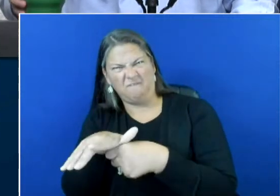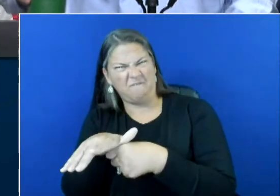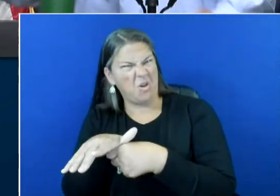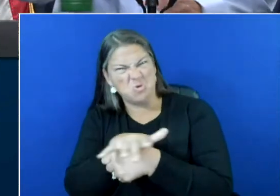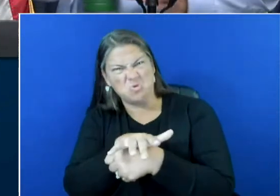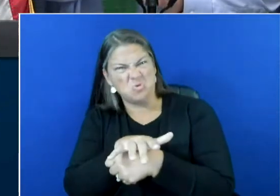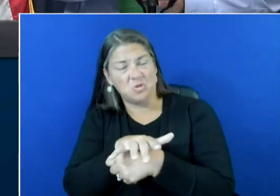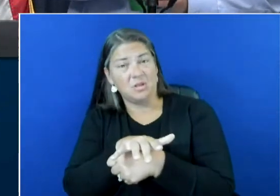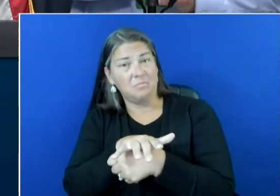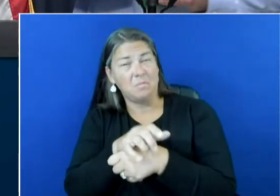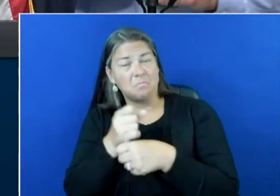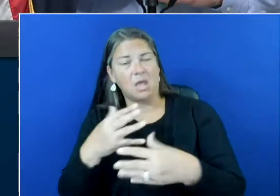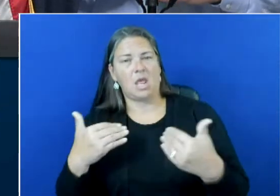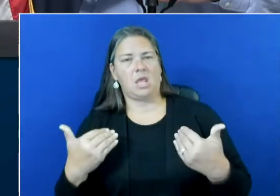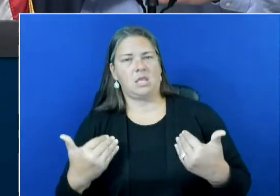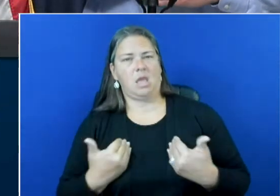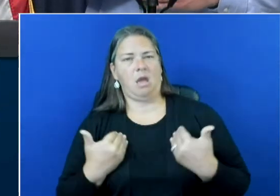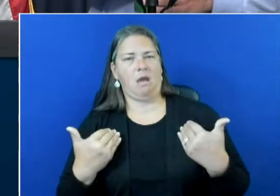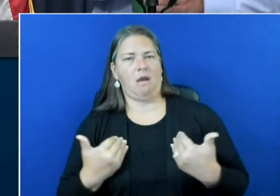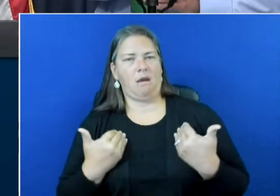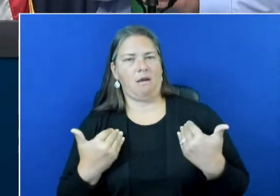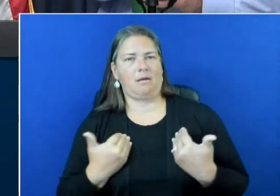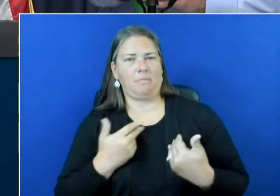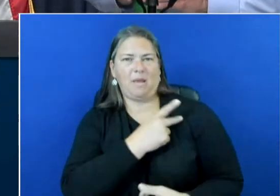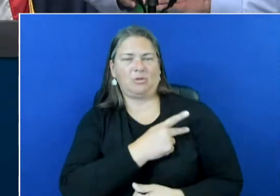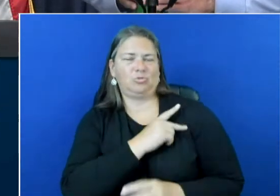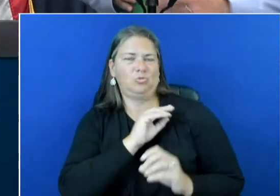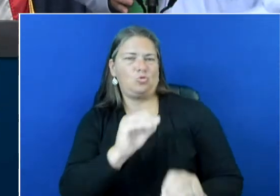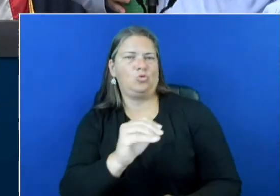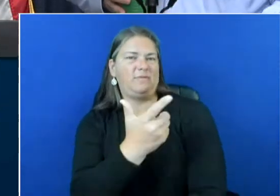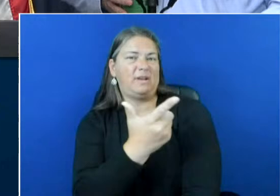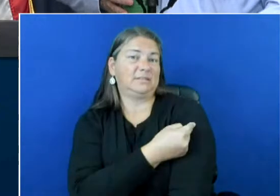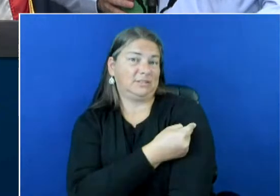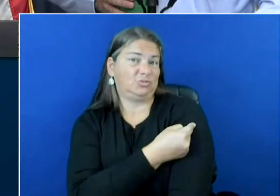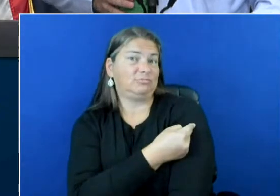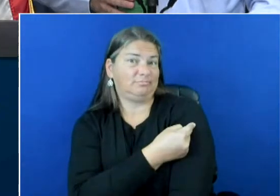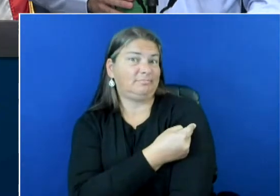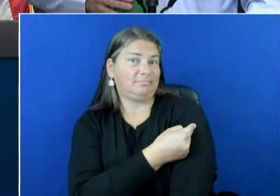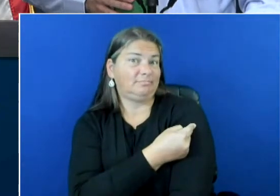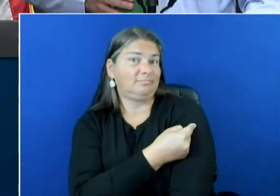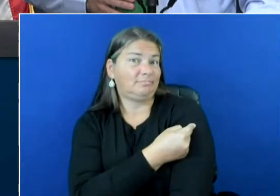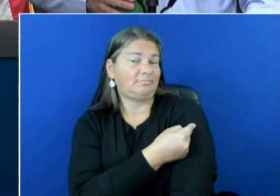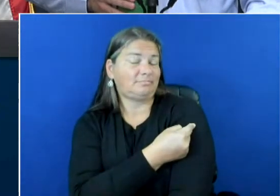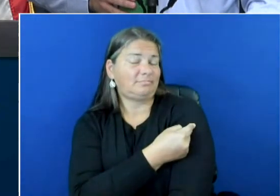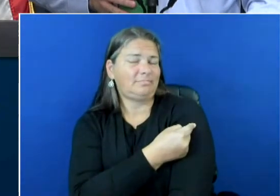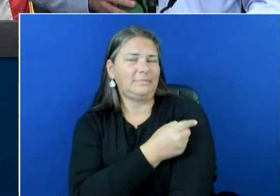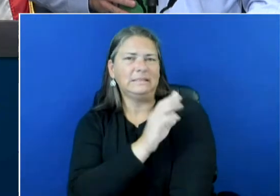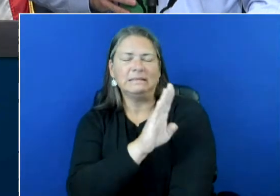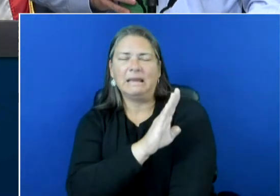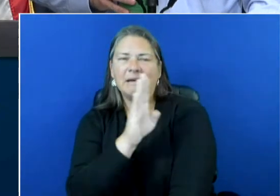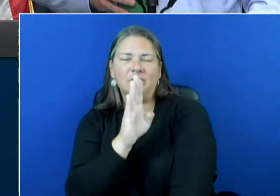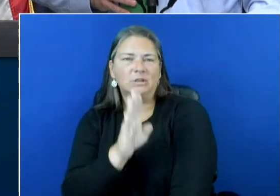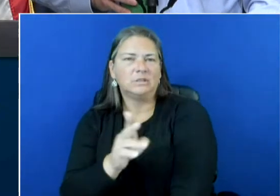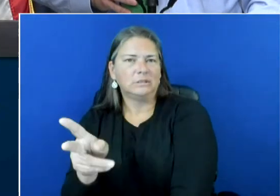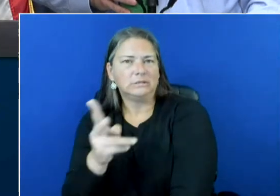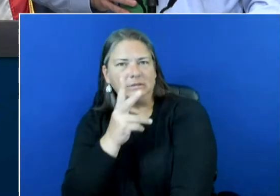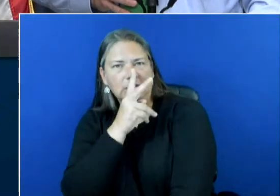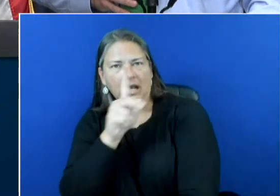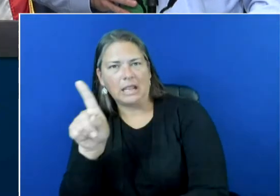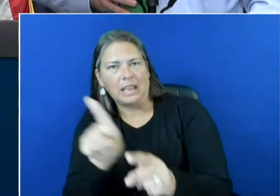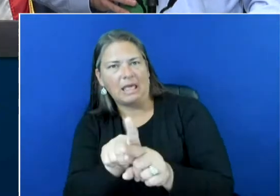young, unvaccinated patients. Never before in this pandemic have we seen something like